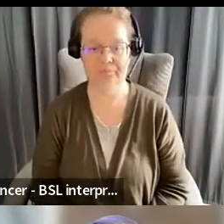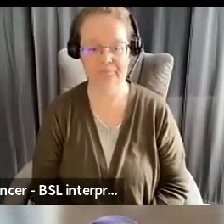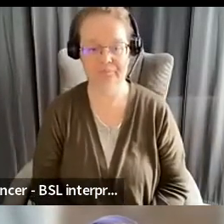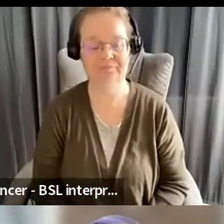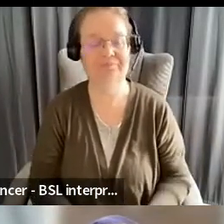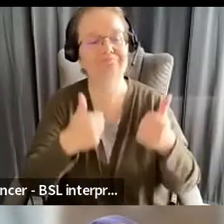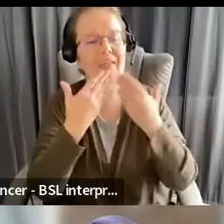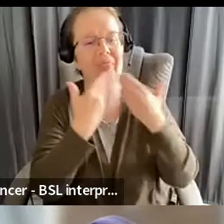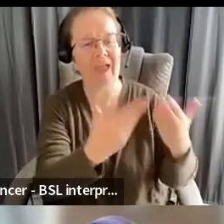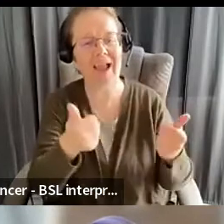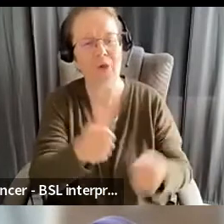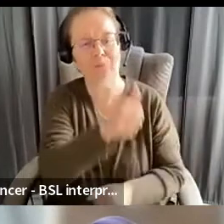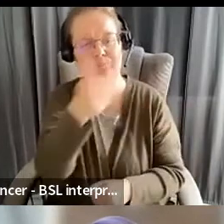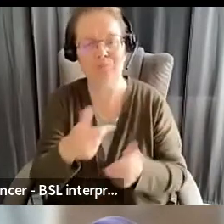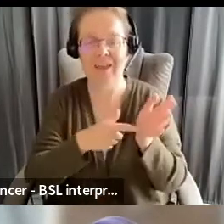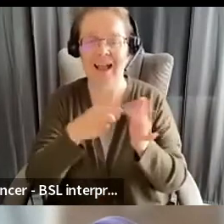Thanks, Andrew. And Lindsay.